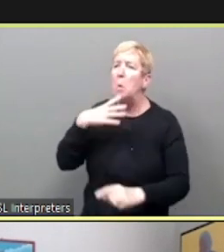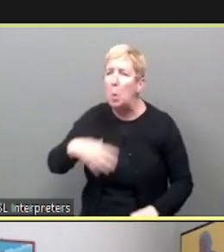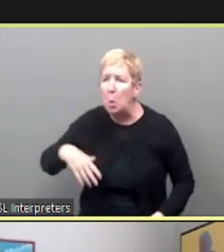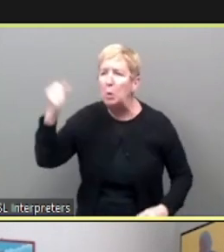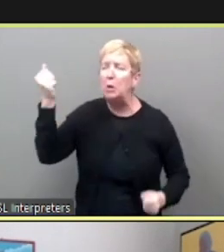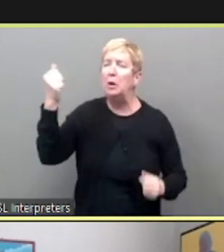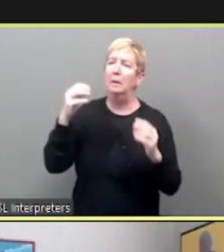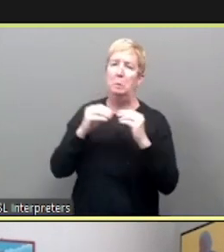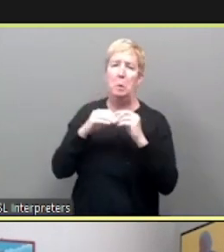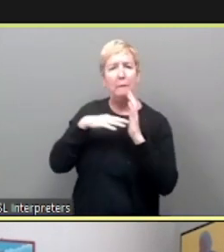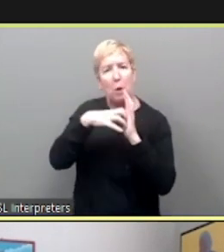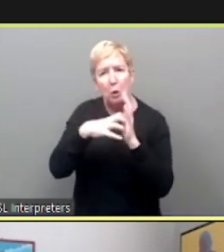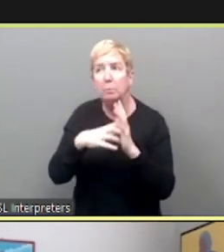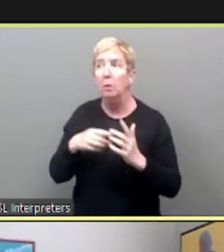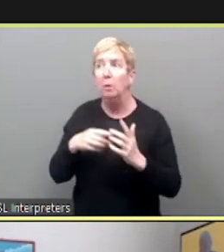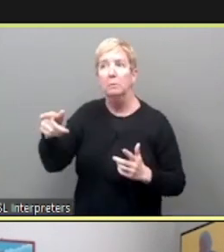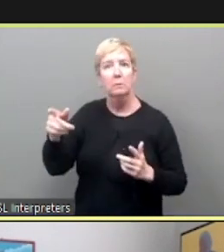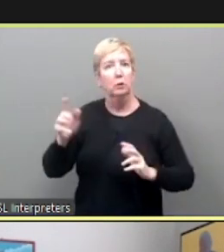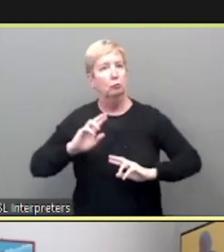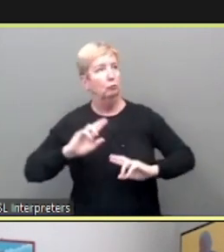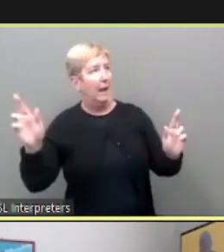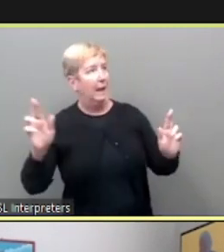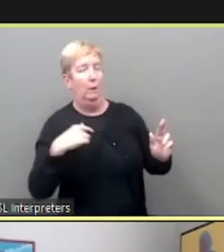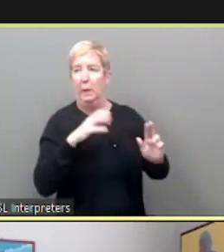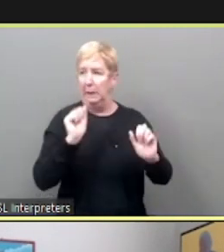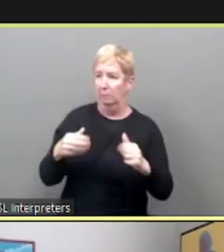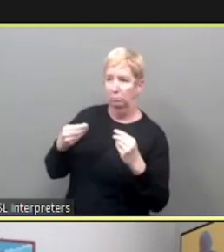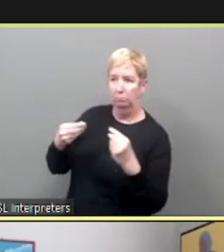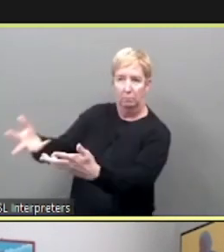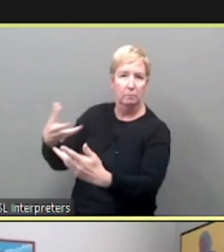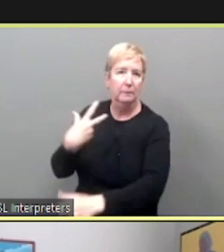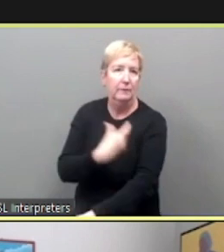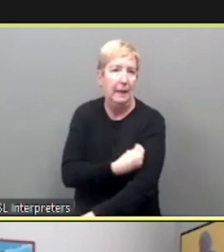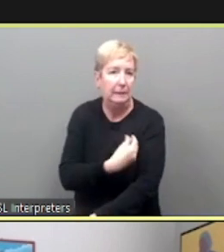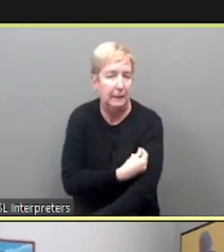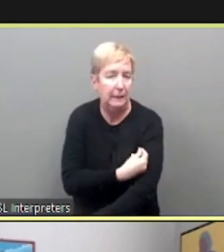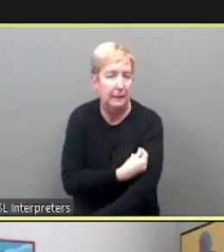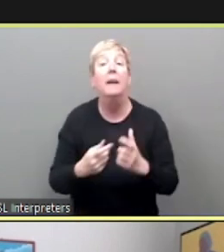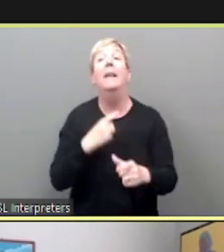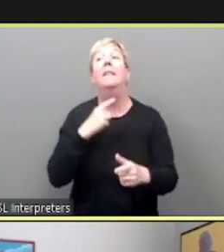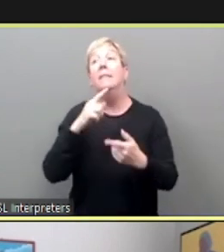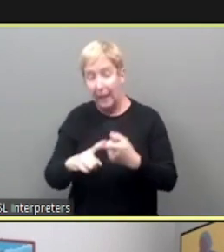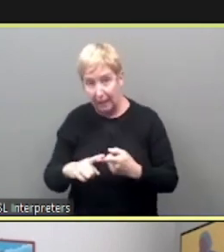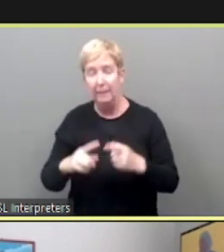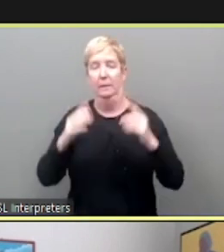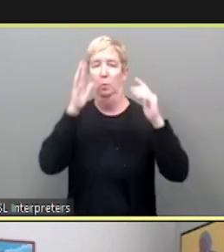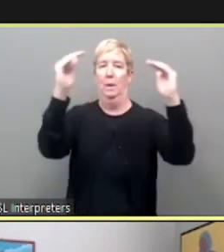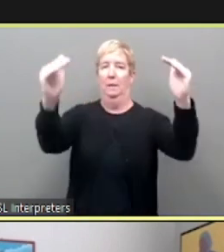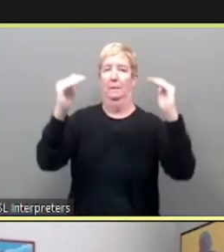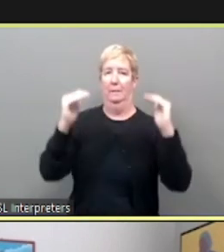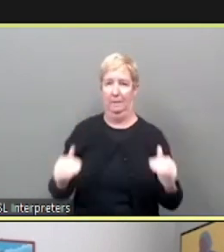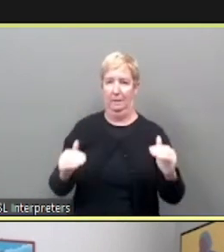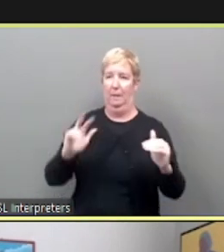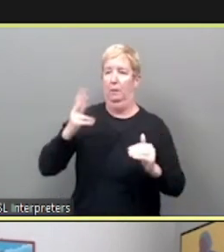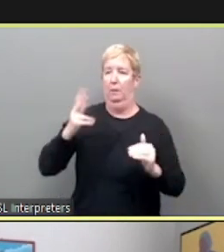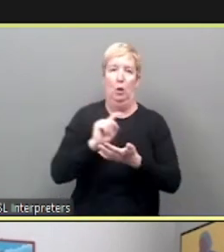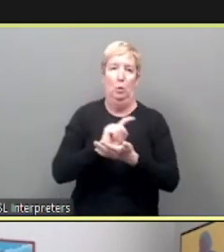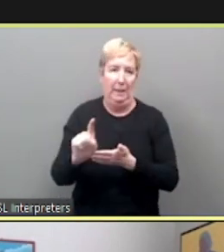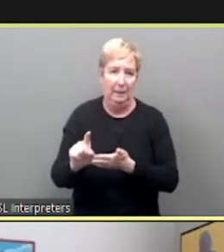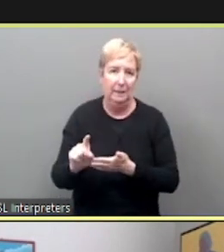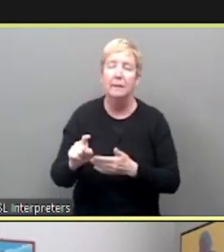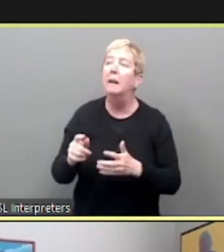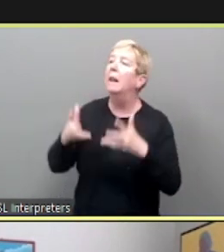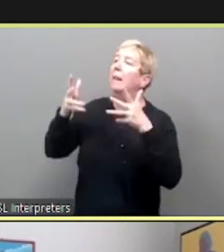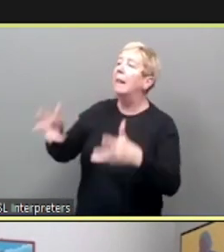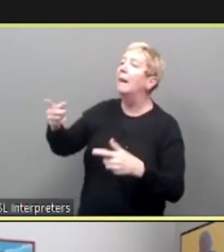have first priority in these coming weeks. And then we're going to move on in week 3 to everyone else who